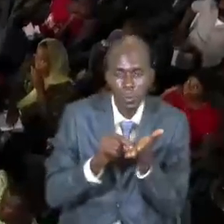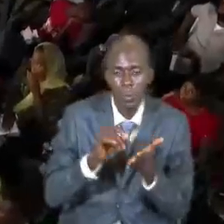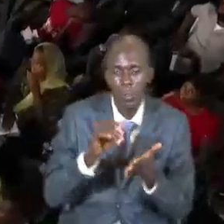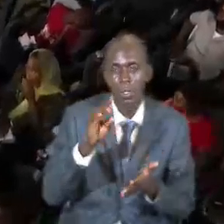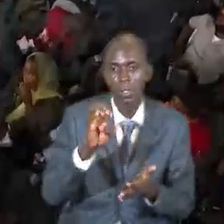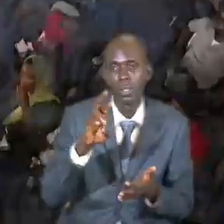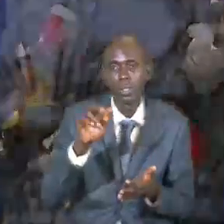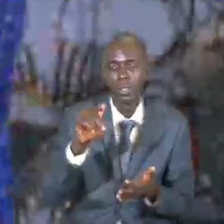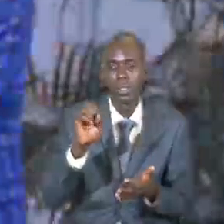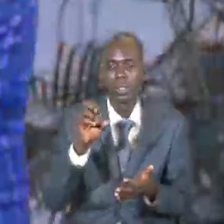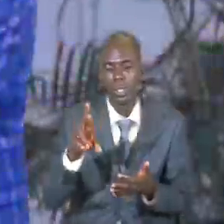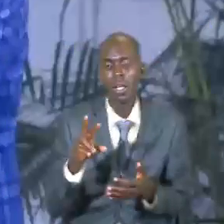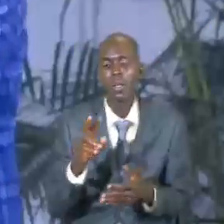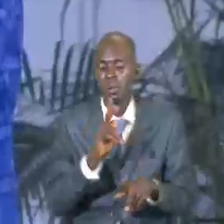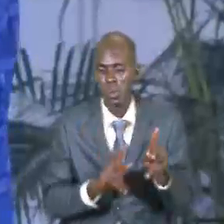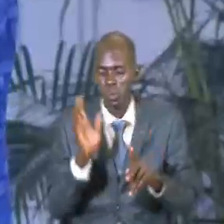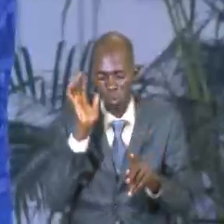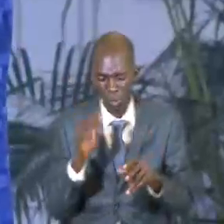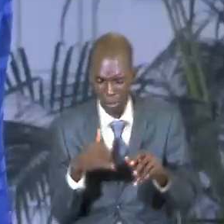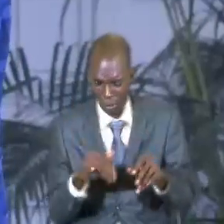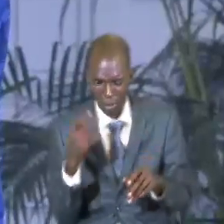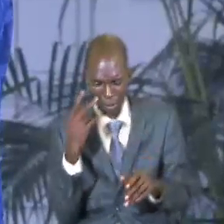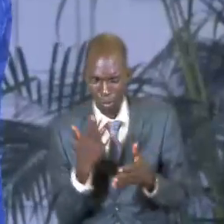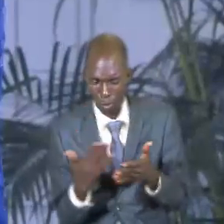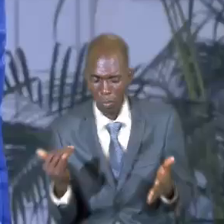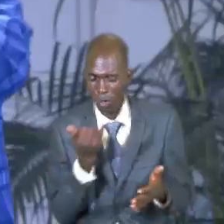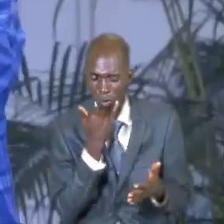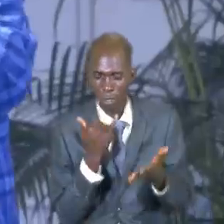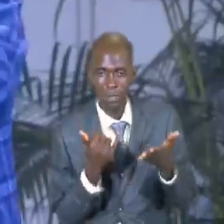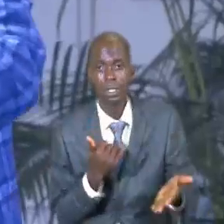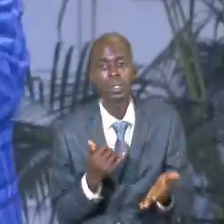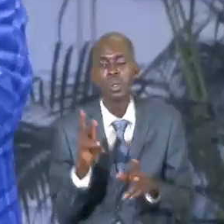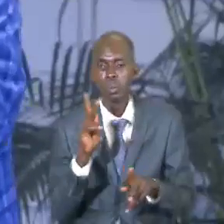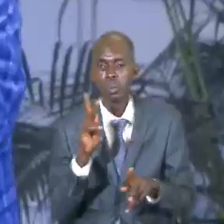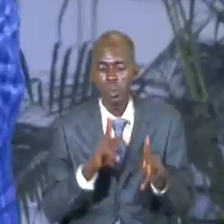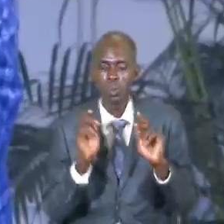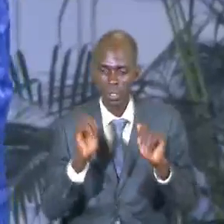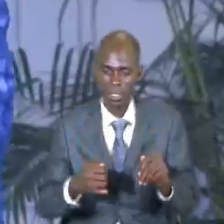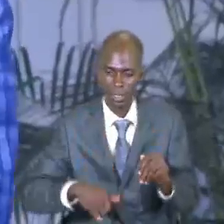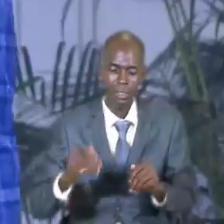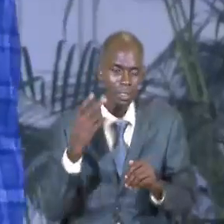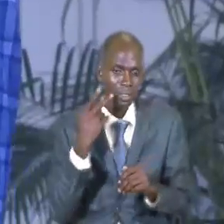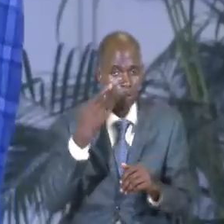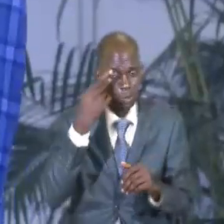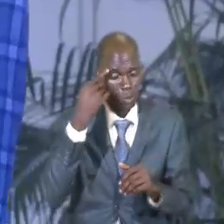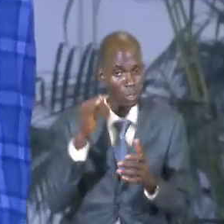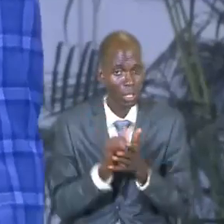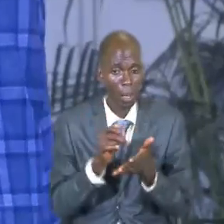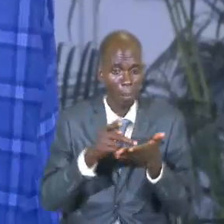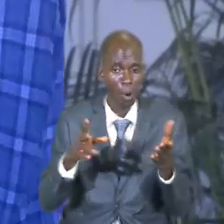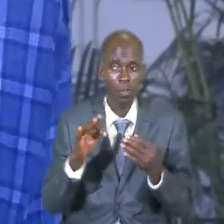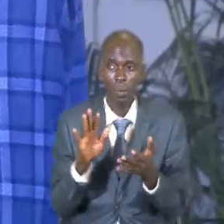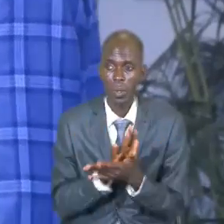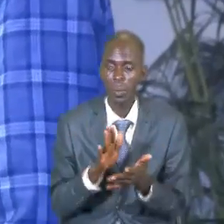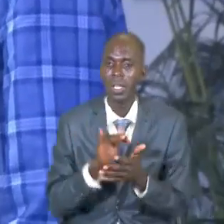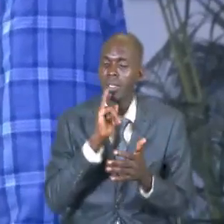been covered there. Then you put a melting, people can still see because that part of the paper is different from the other parts.